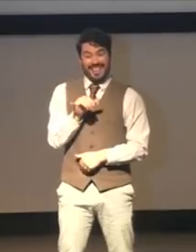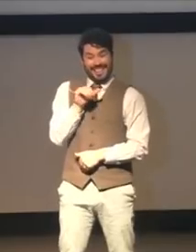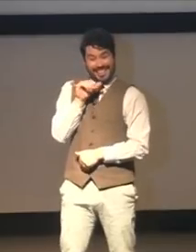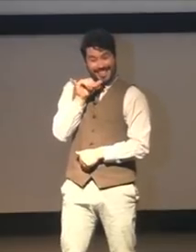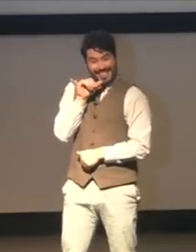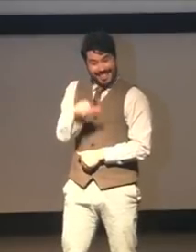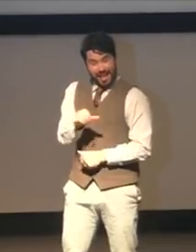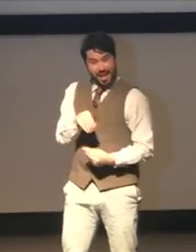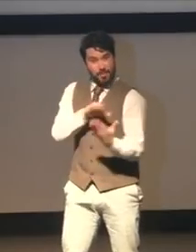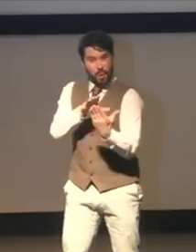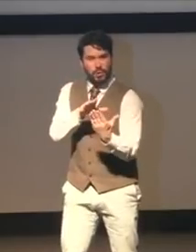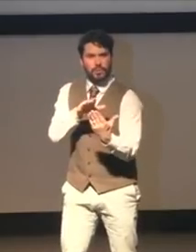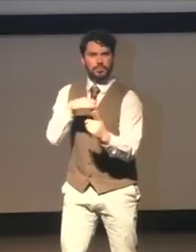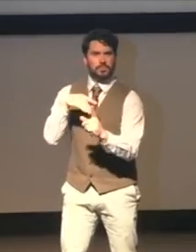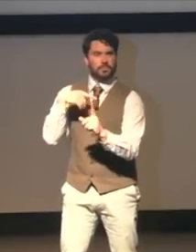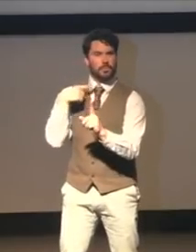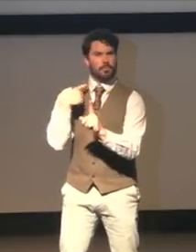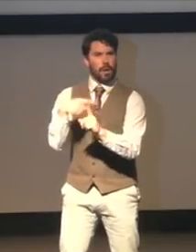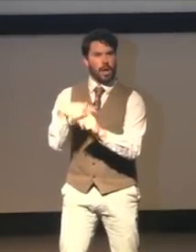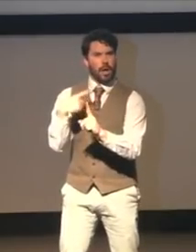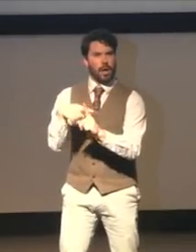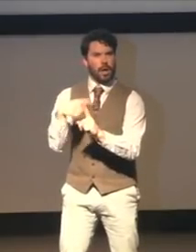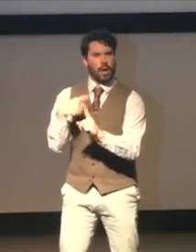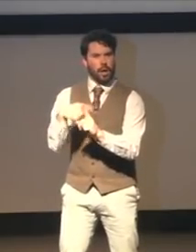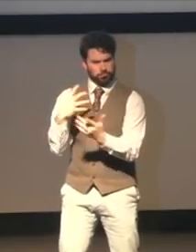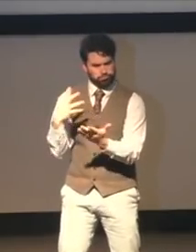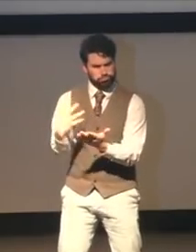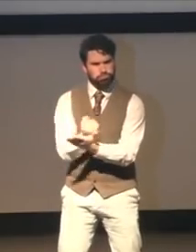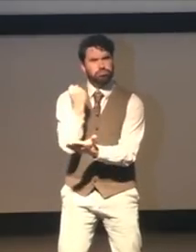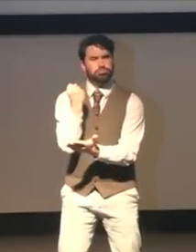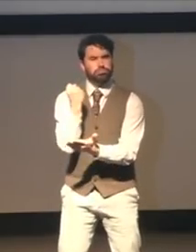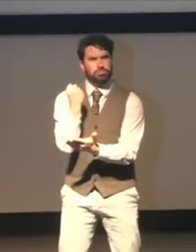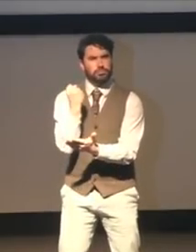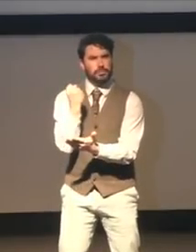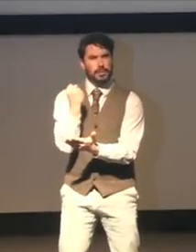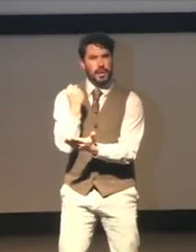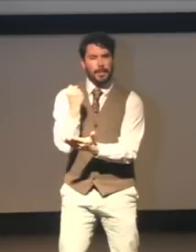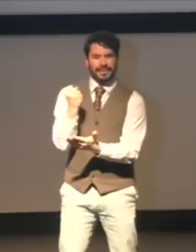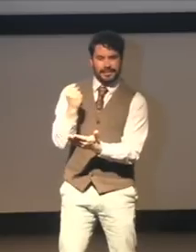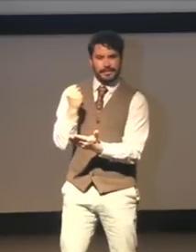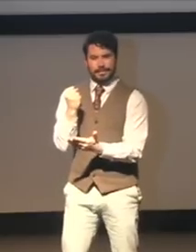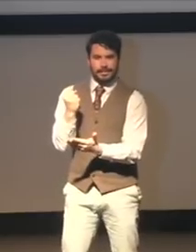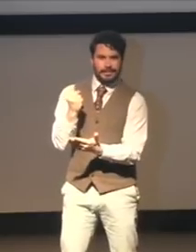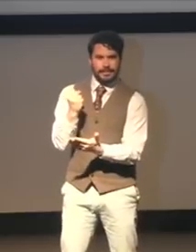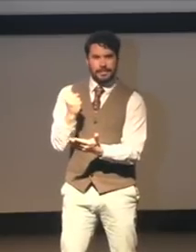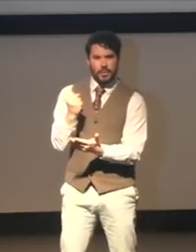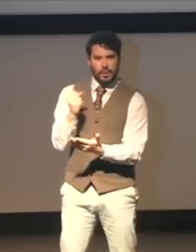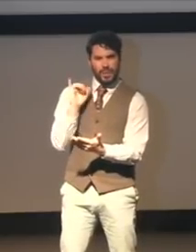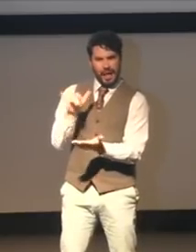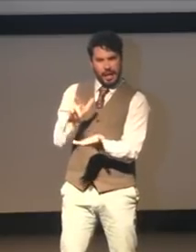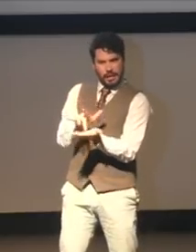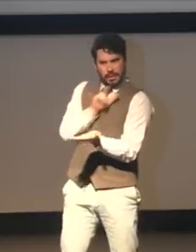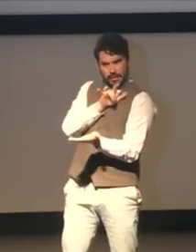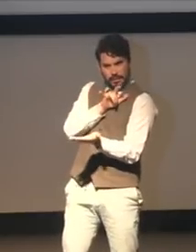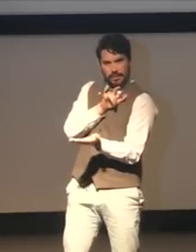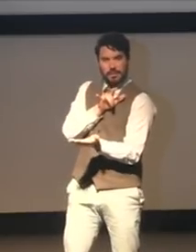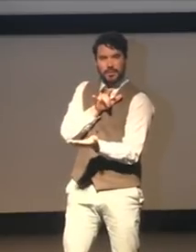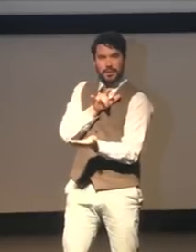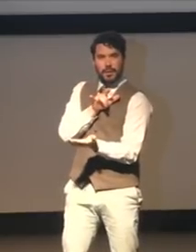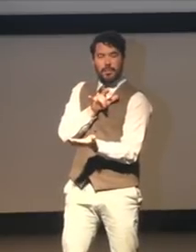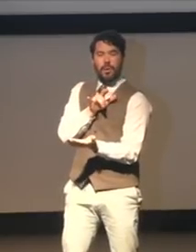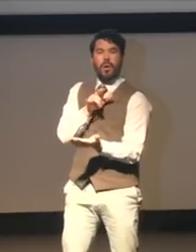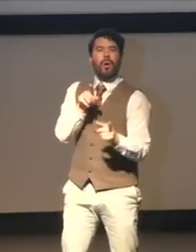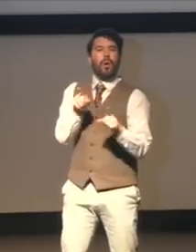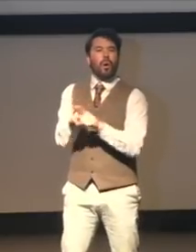positive things, but we have to balance that. We all want to return to what we have thought of as